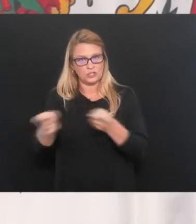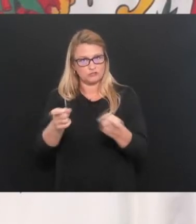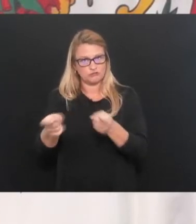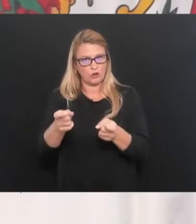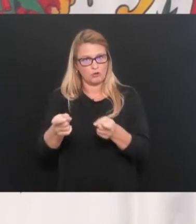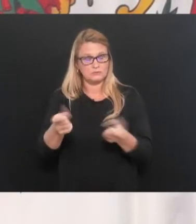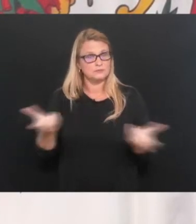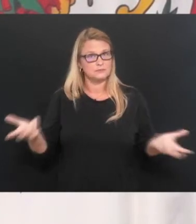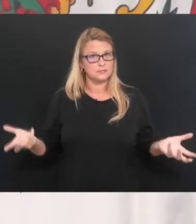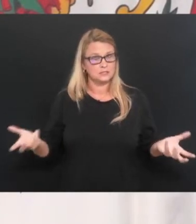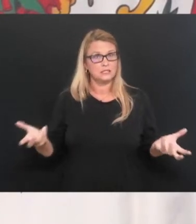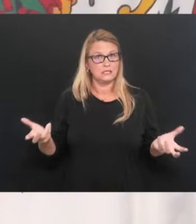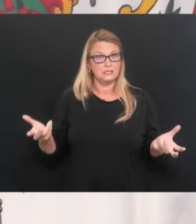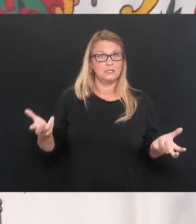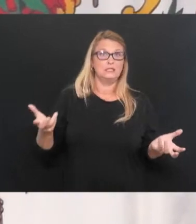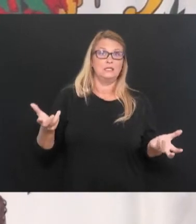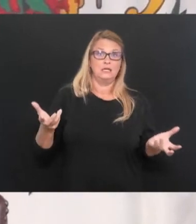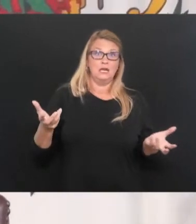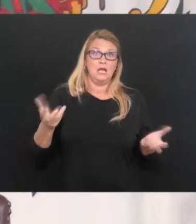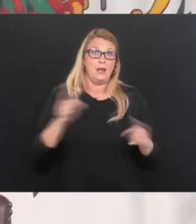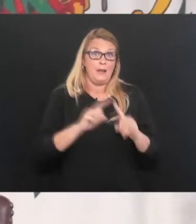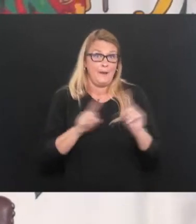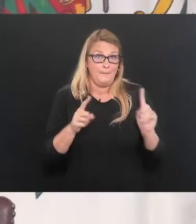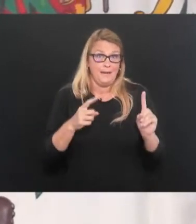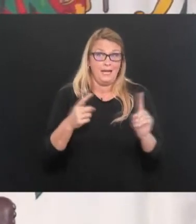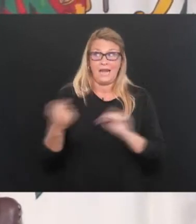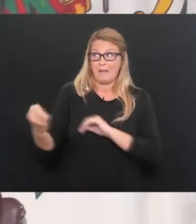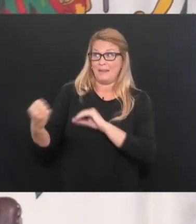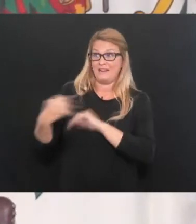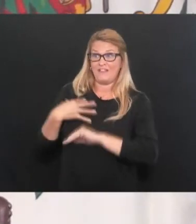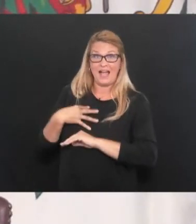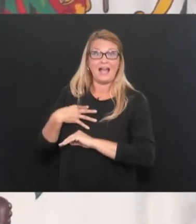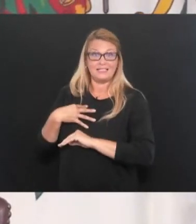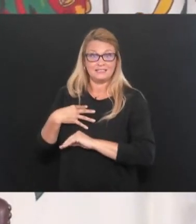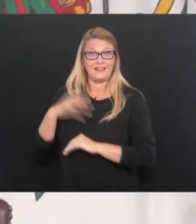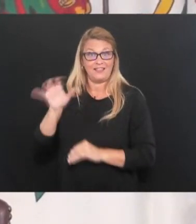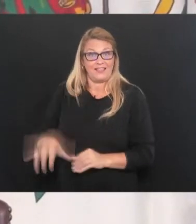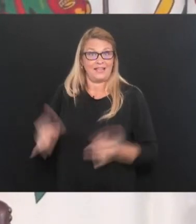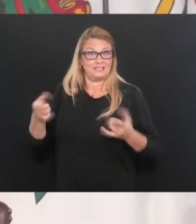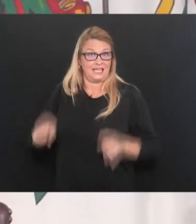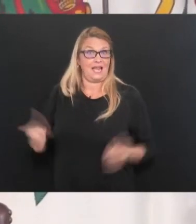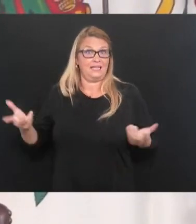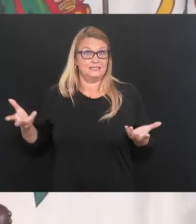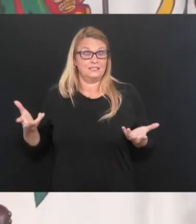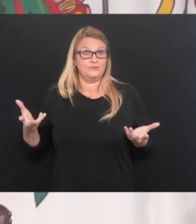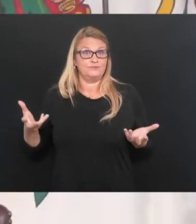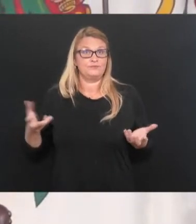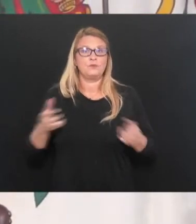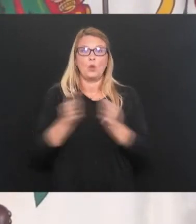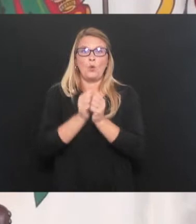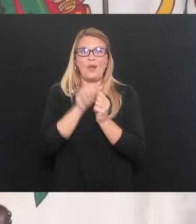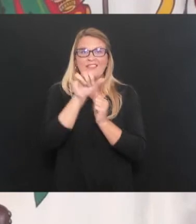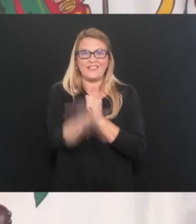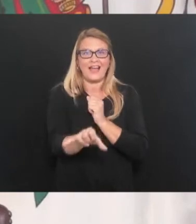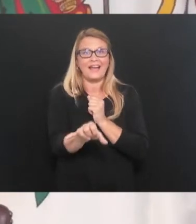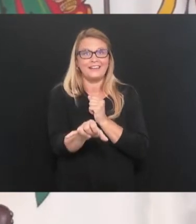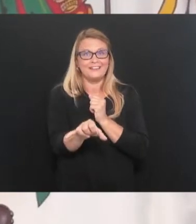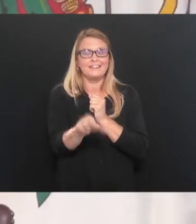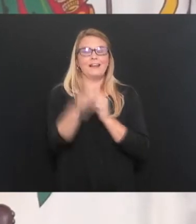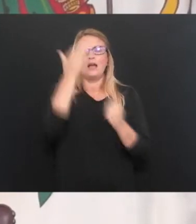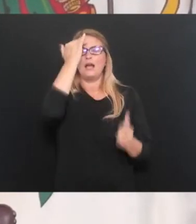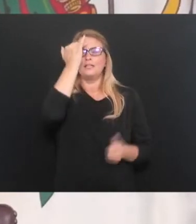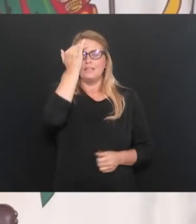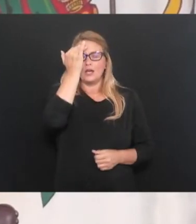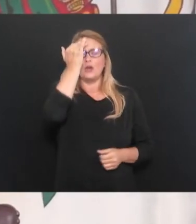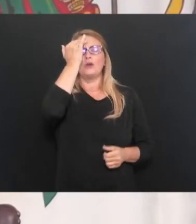And I don't know that specifically, but I've just been advised that that's the case. But with all that, I